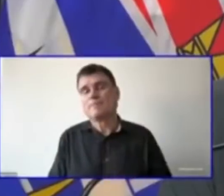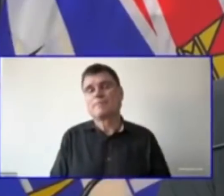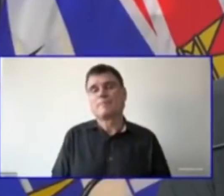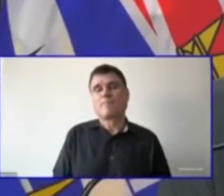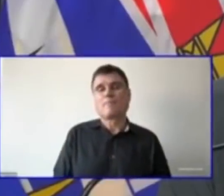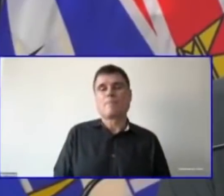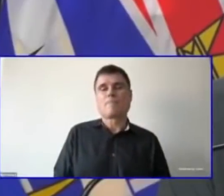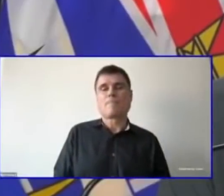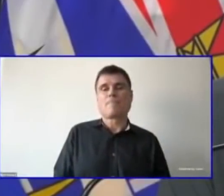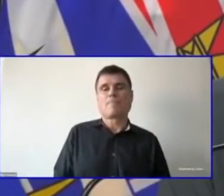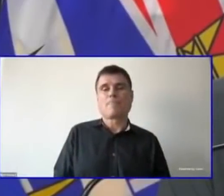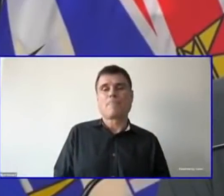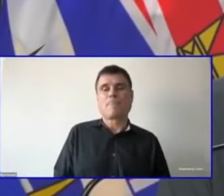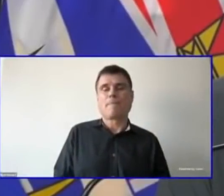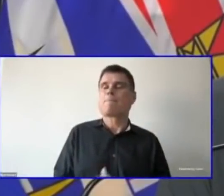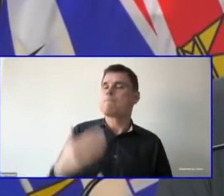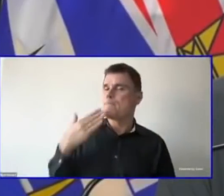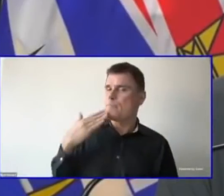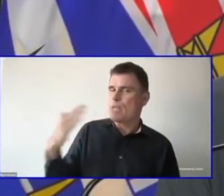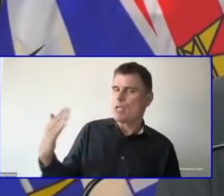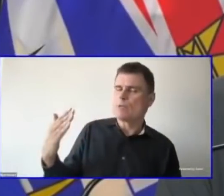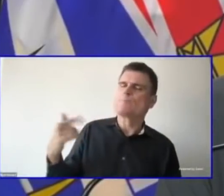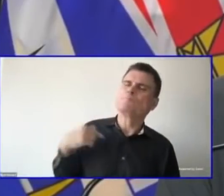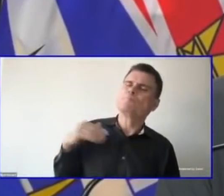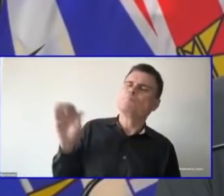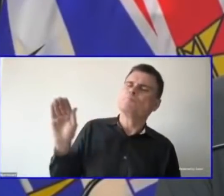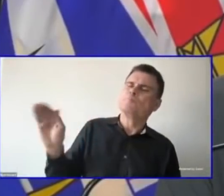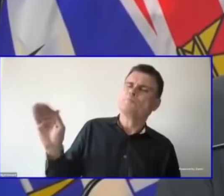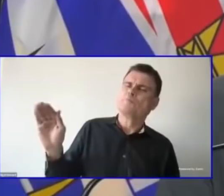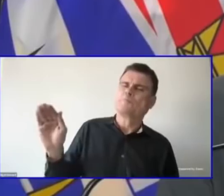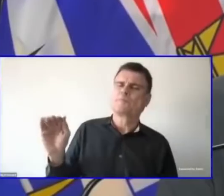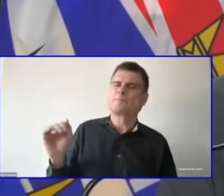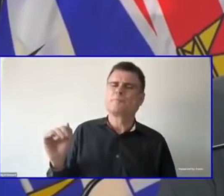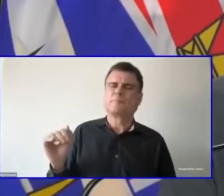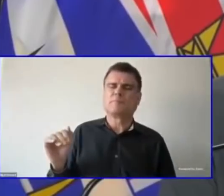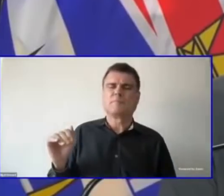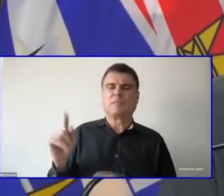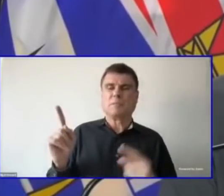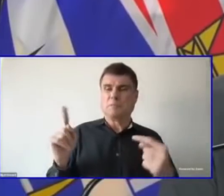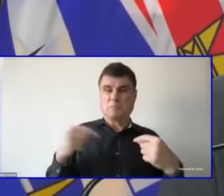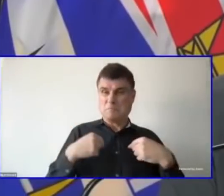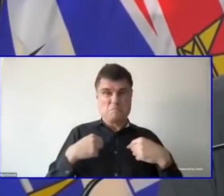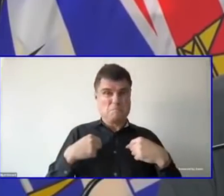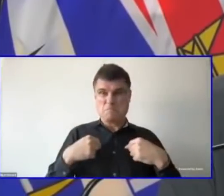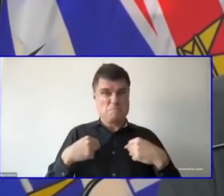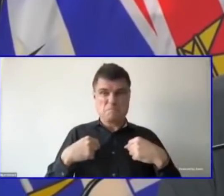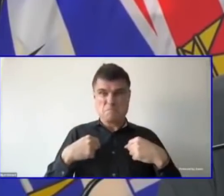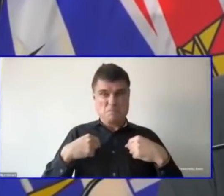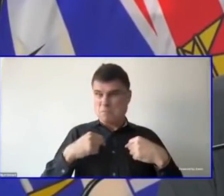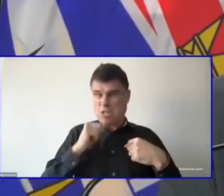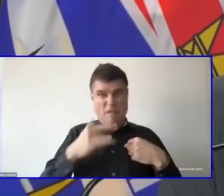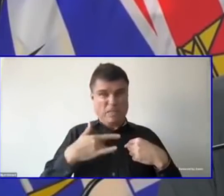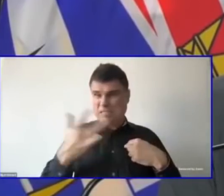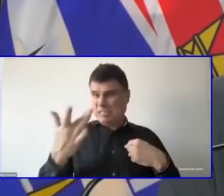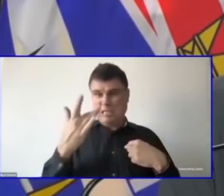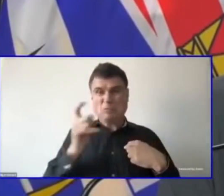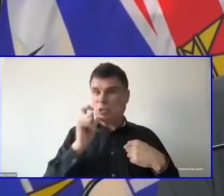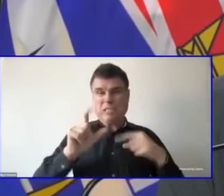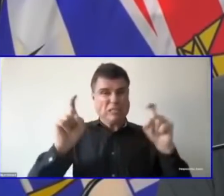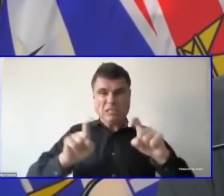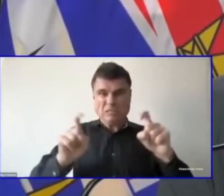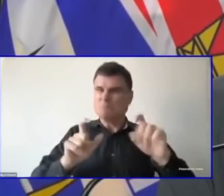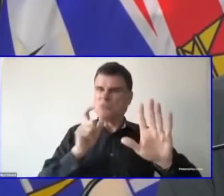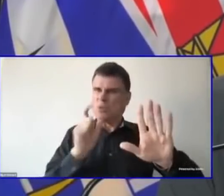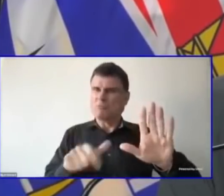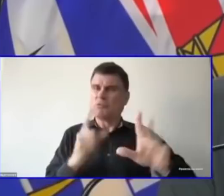Oh, hi there. Thanks for taking my question. Regarding the concerns of people going to get tested when you don't need to be tested and basically using up these PCR